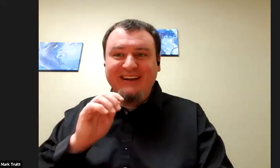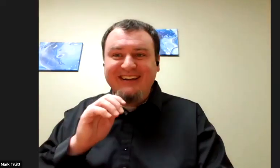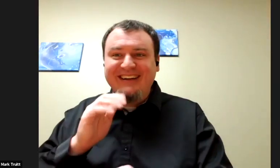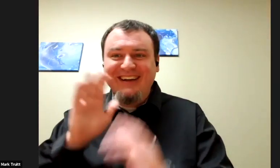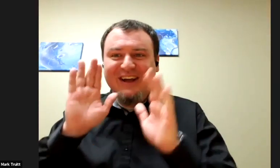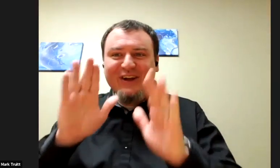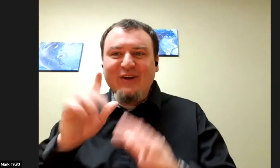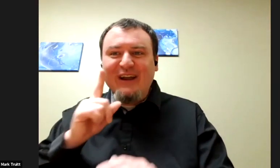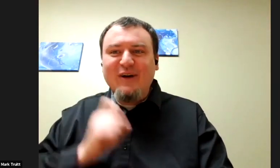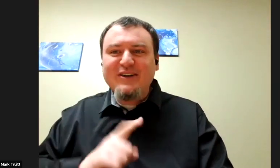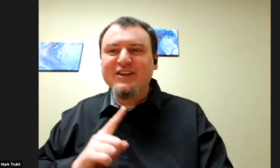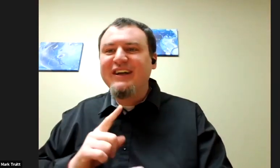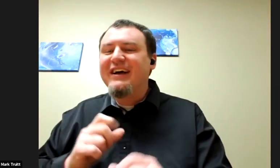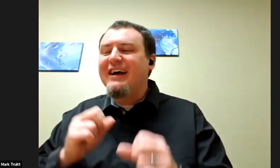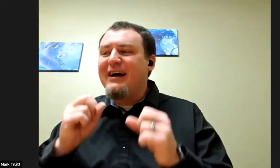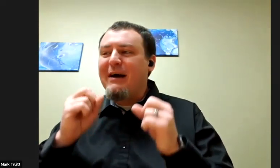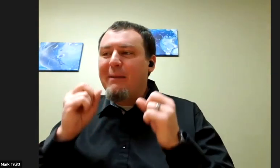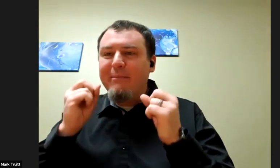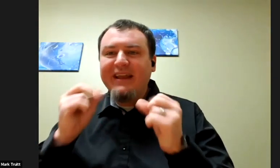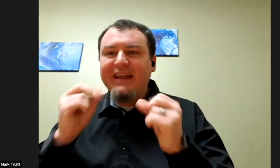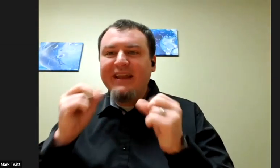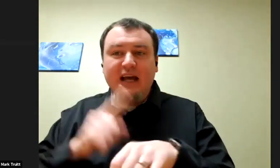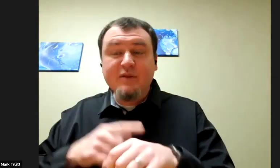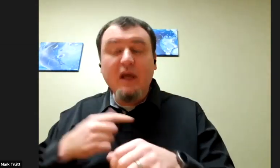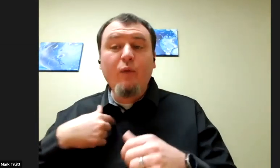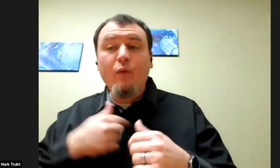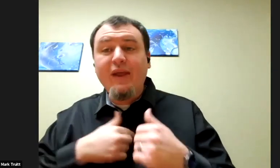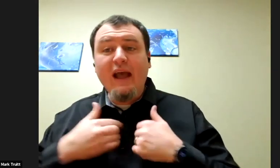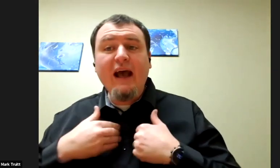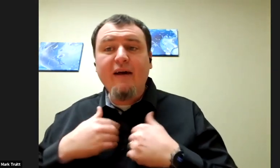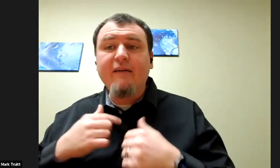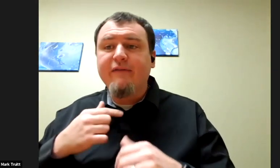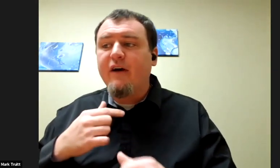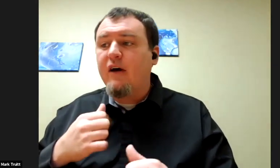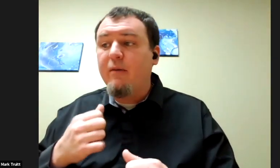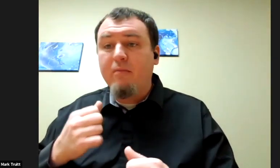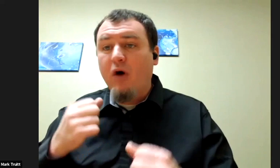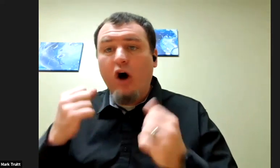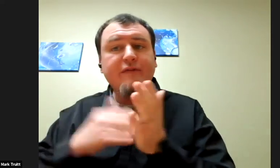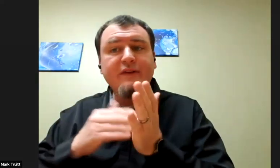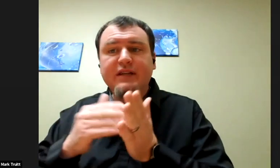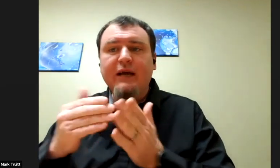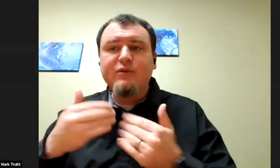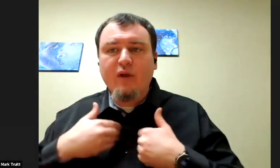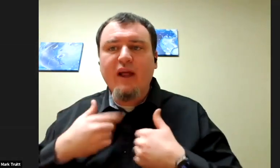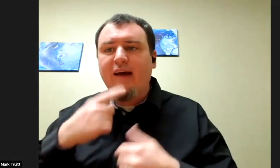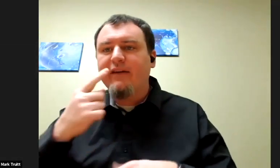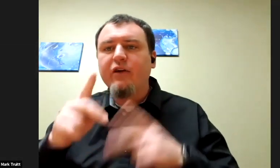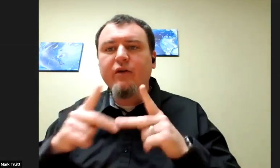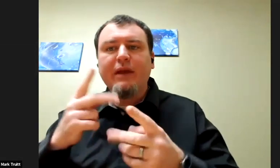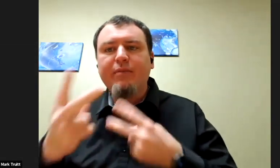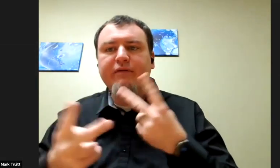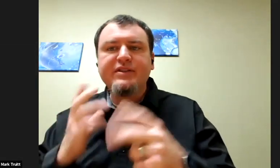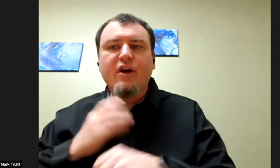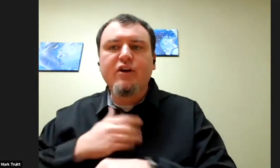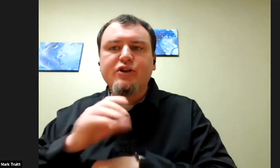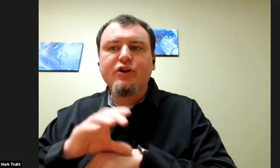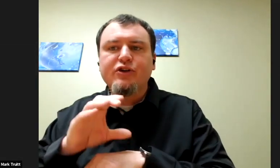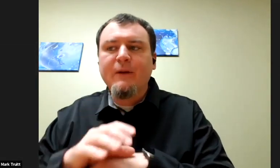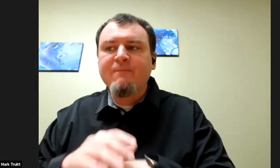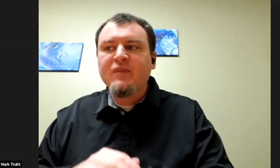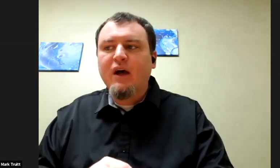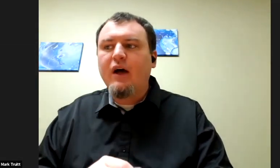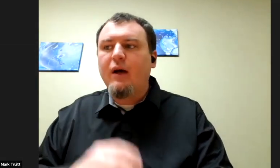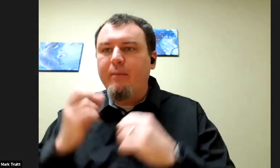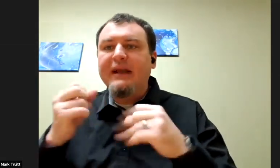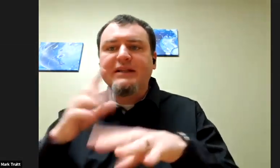Well, great question. Many times, and we have, oftentimes, we'll have hearing people visit our